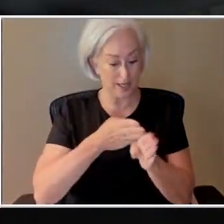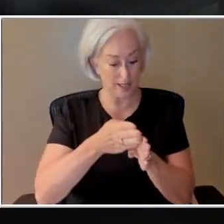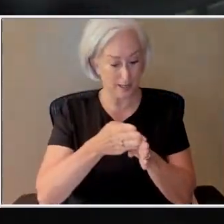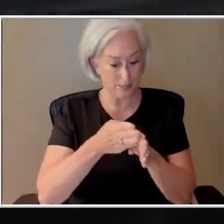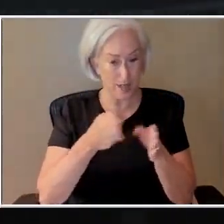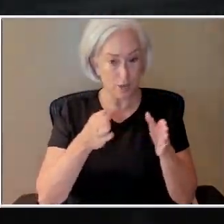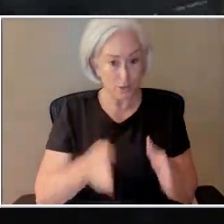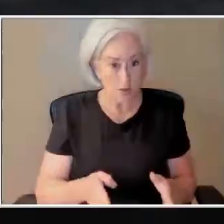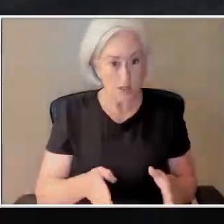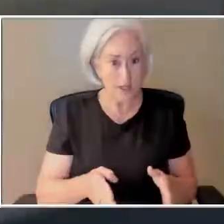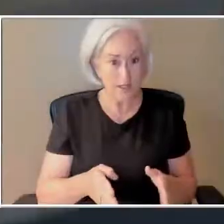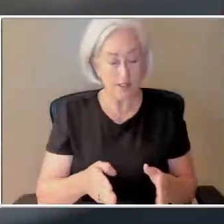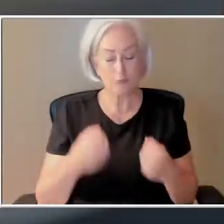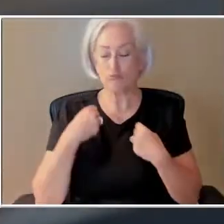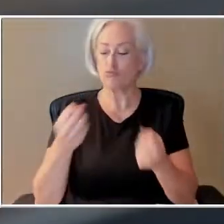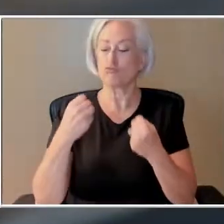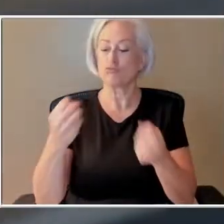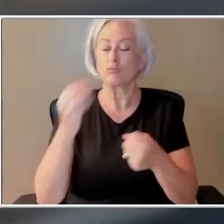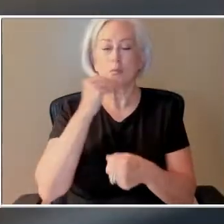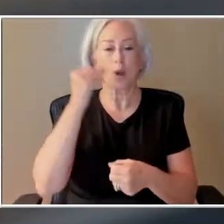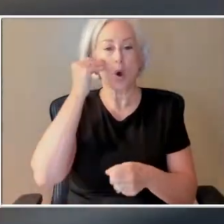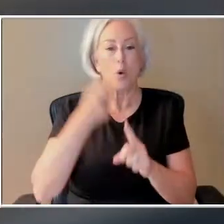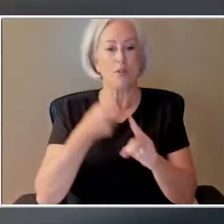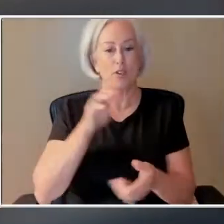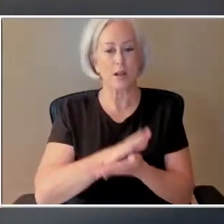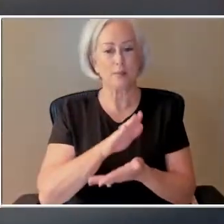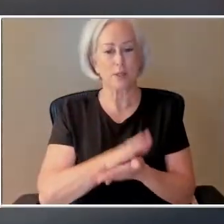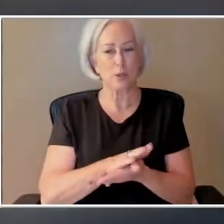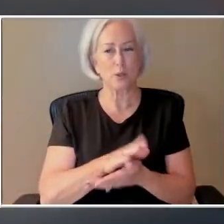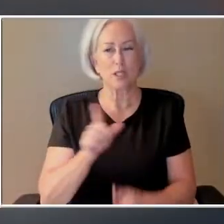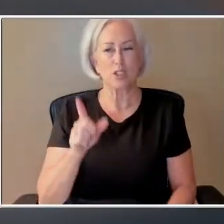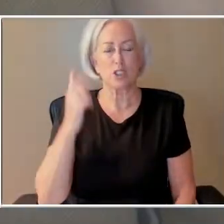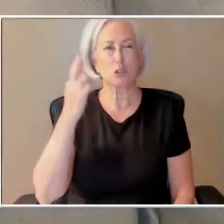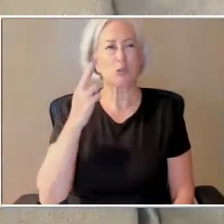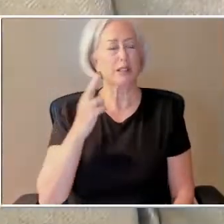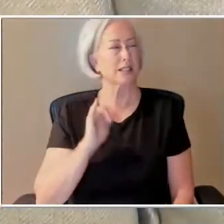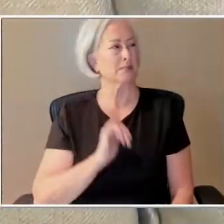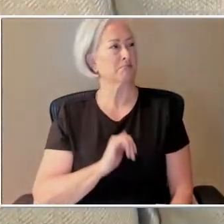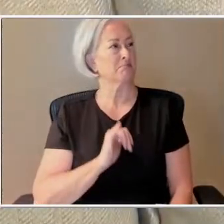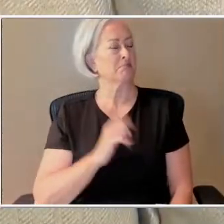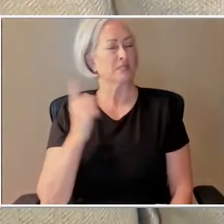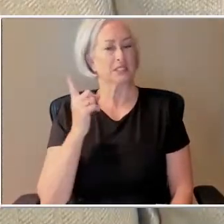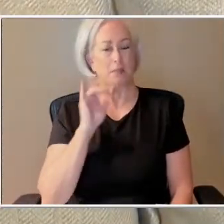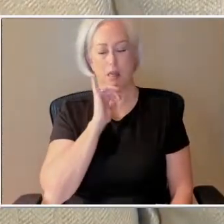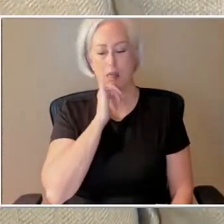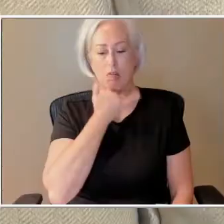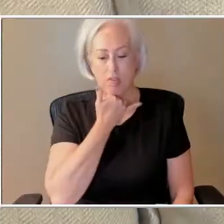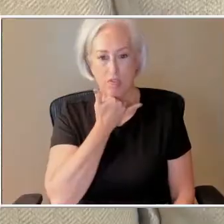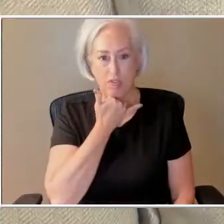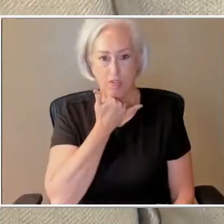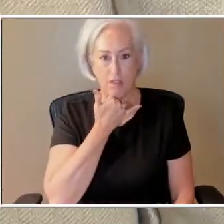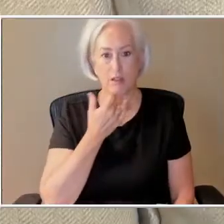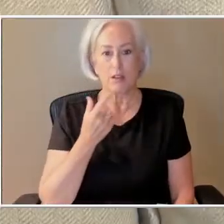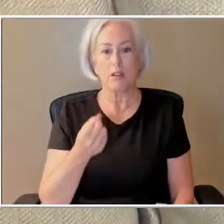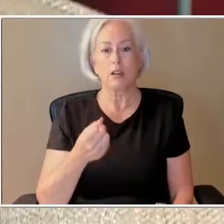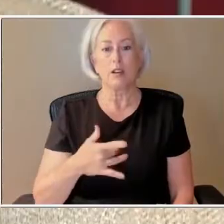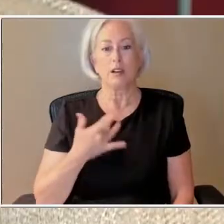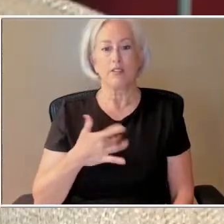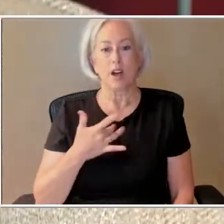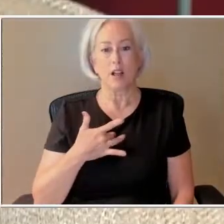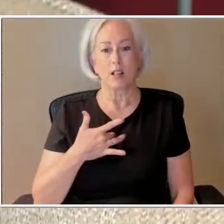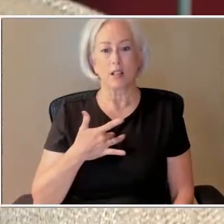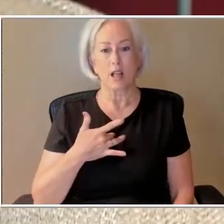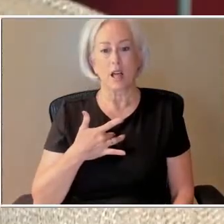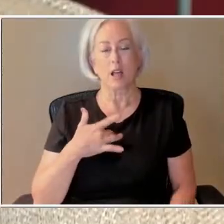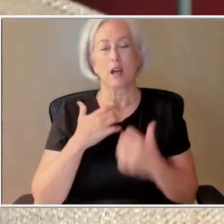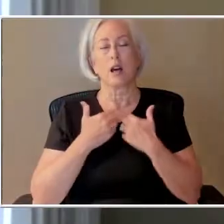when suddenly she realized something wasn't right. I immediately felt overwhelmed with fatigue. It came